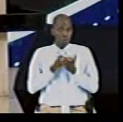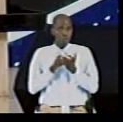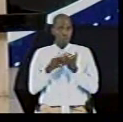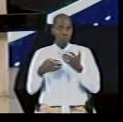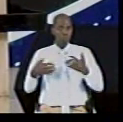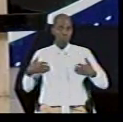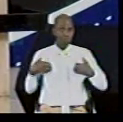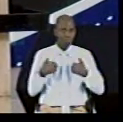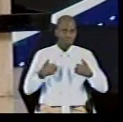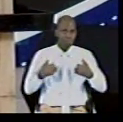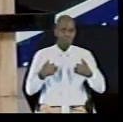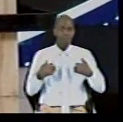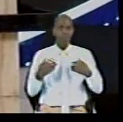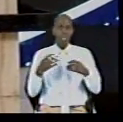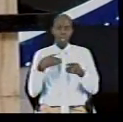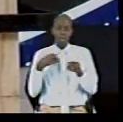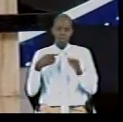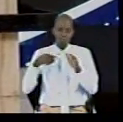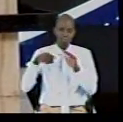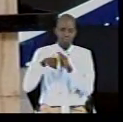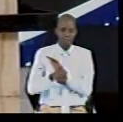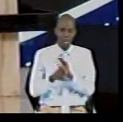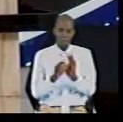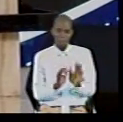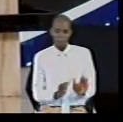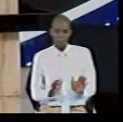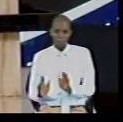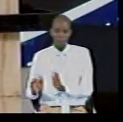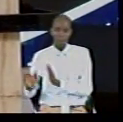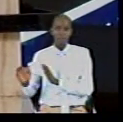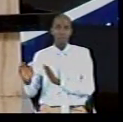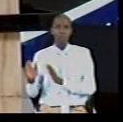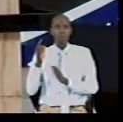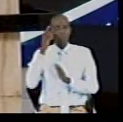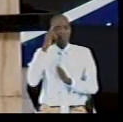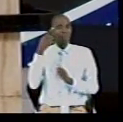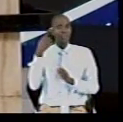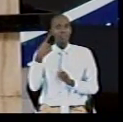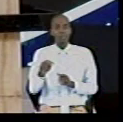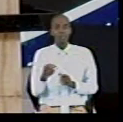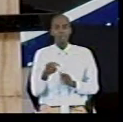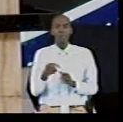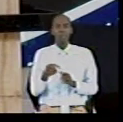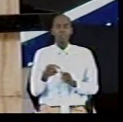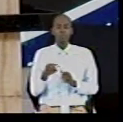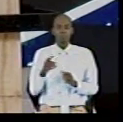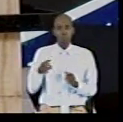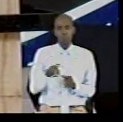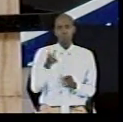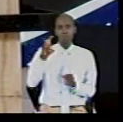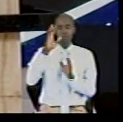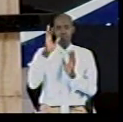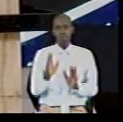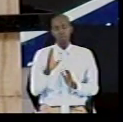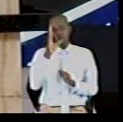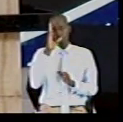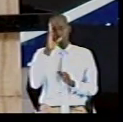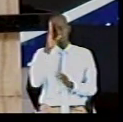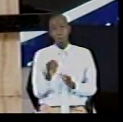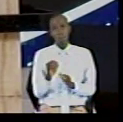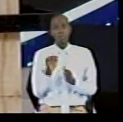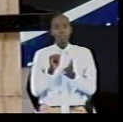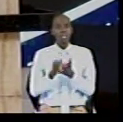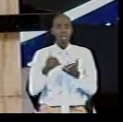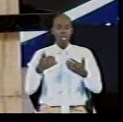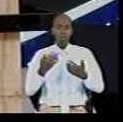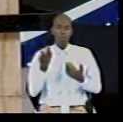to dress it, to prepare it for the wayfaring man that was come unto